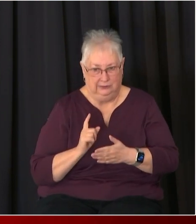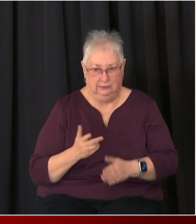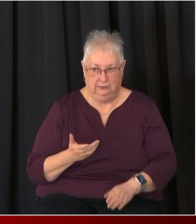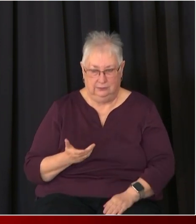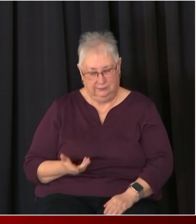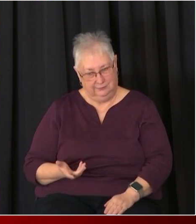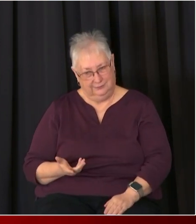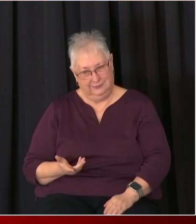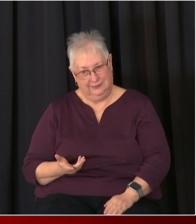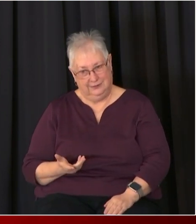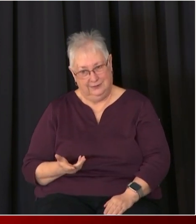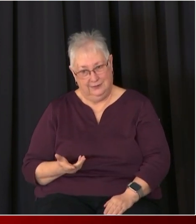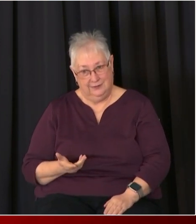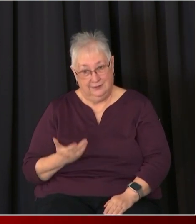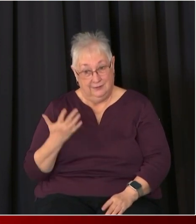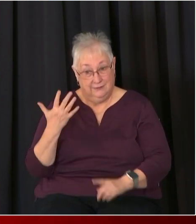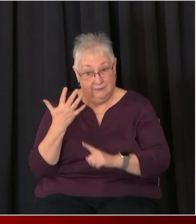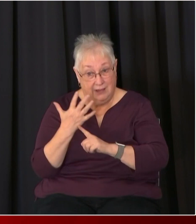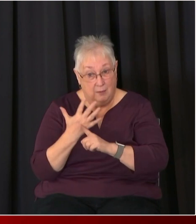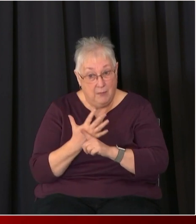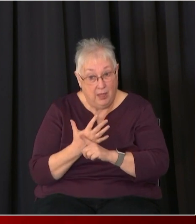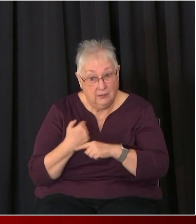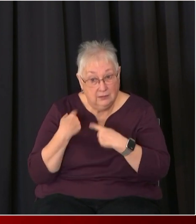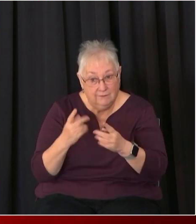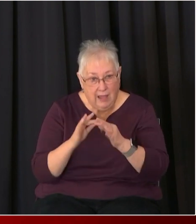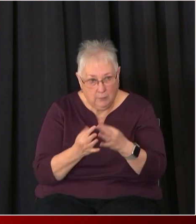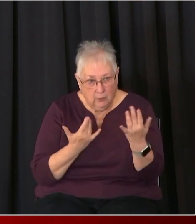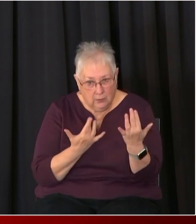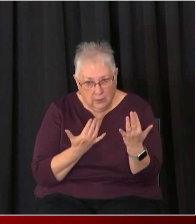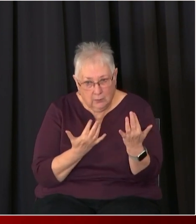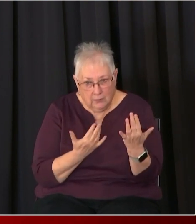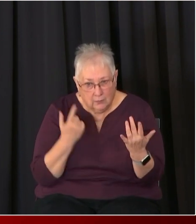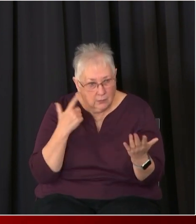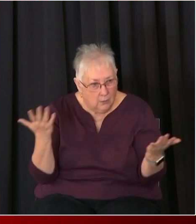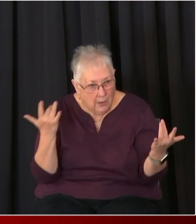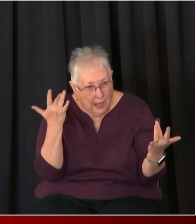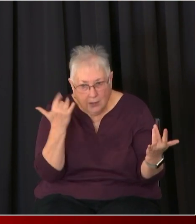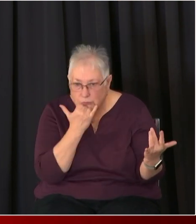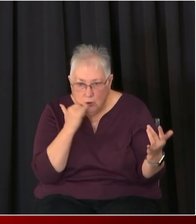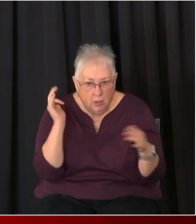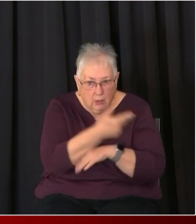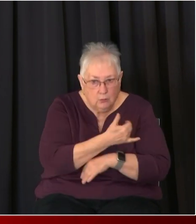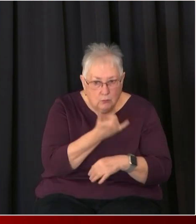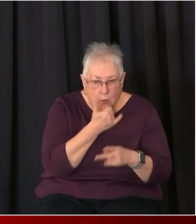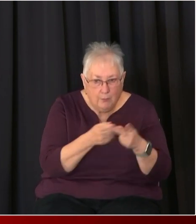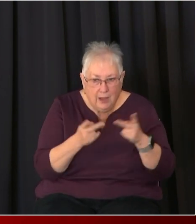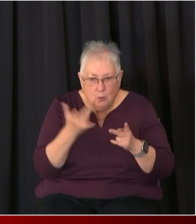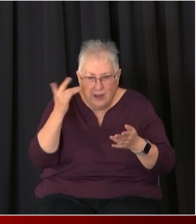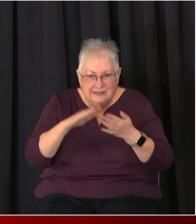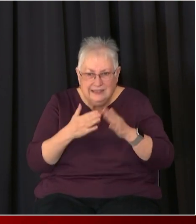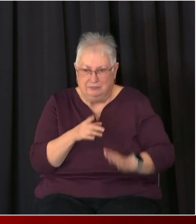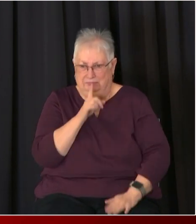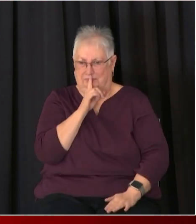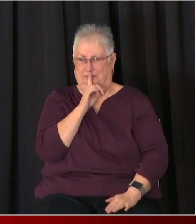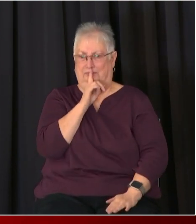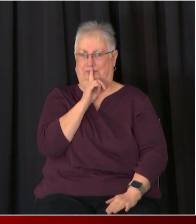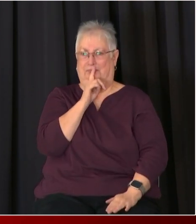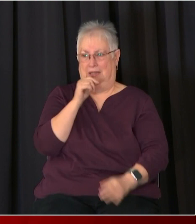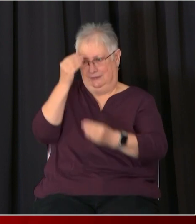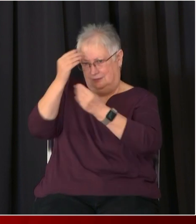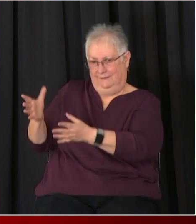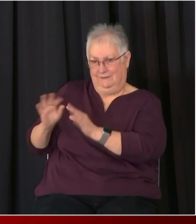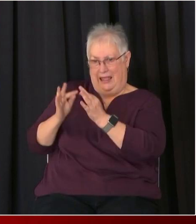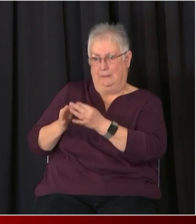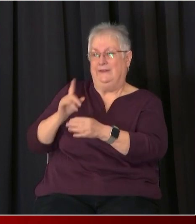the 5 months that they've been waiting for official confirmation, why has the city not reached out to the family to confirm that